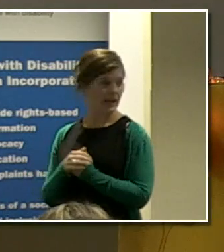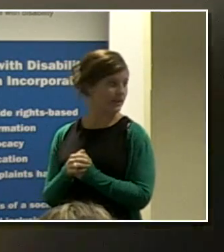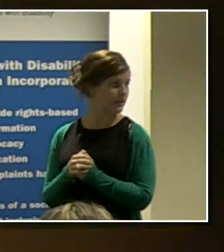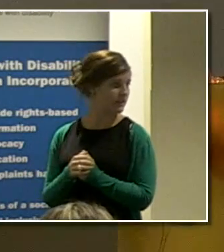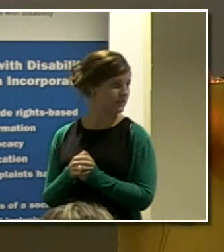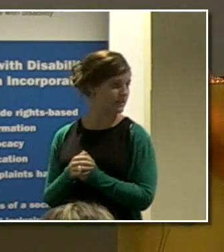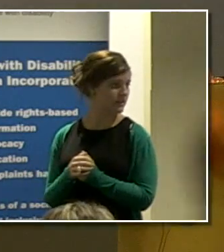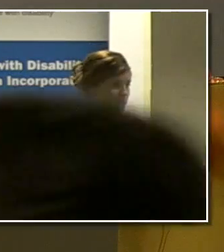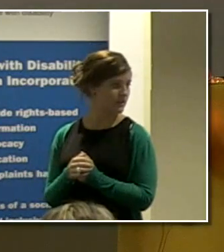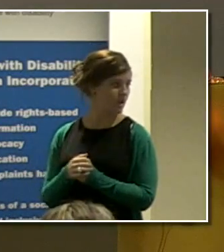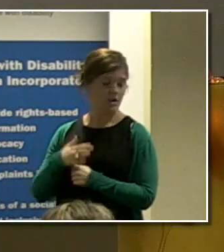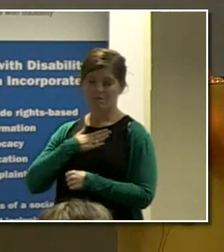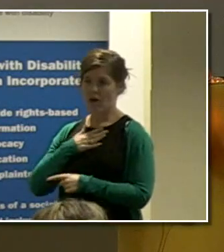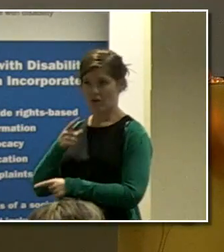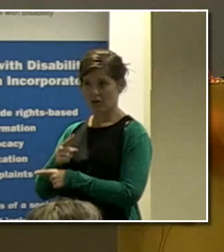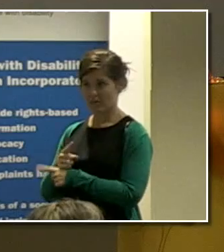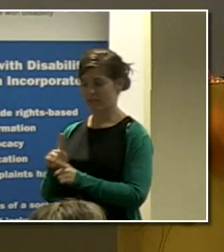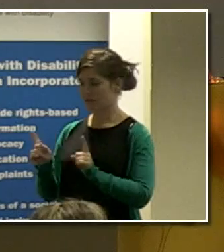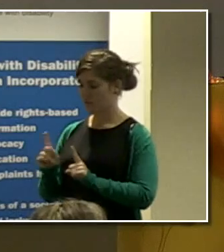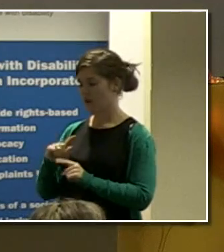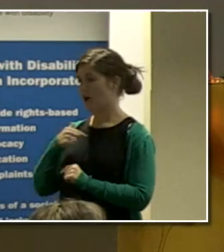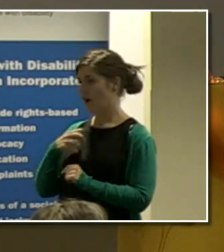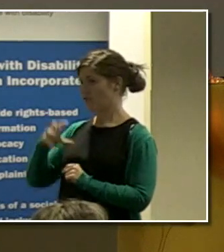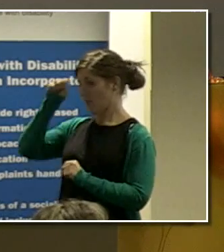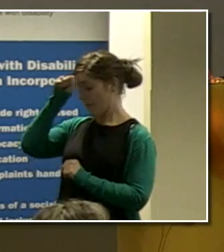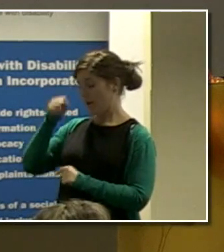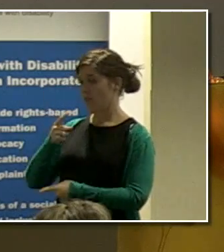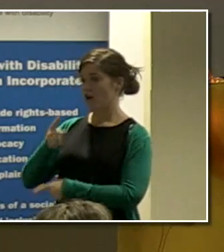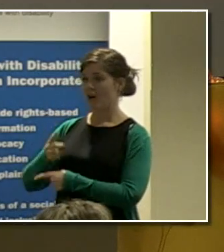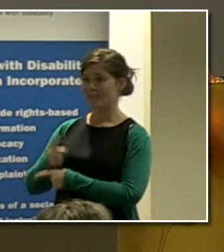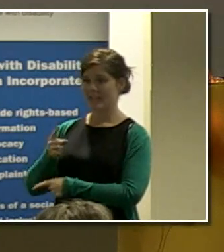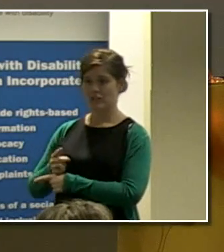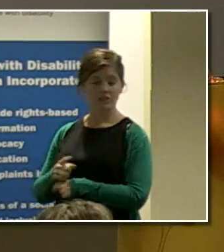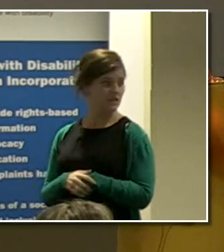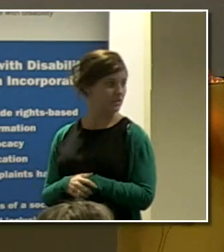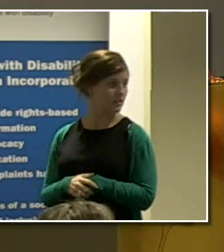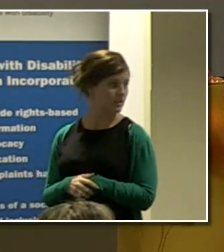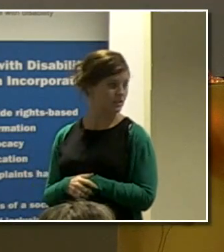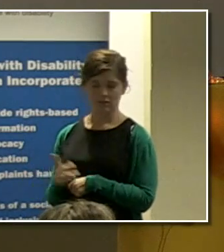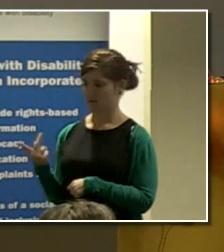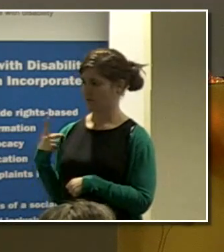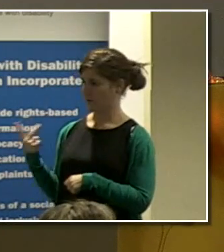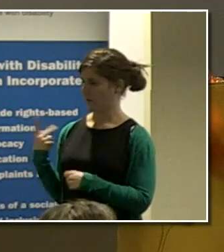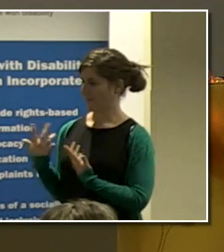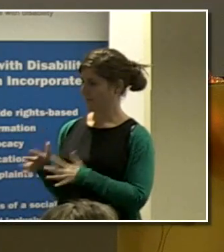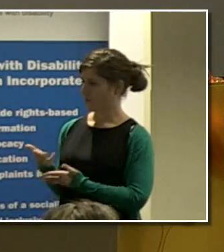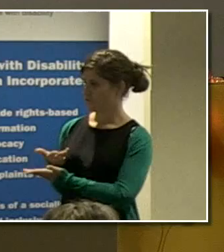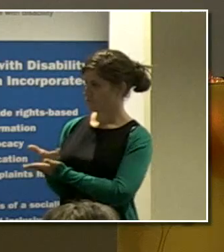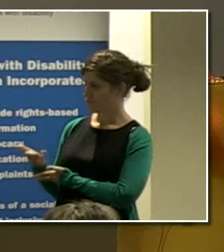make and address to you is I can well remember that conversation that we had in your